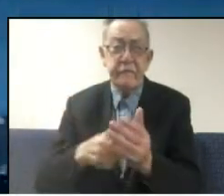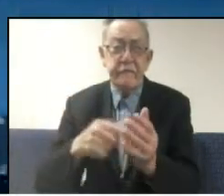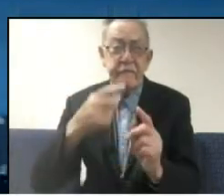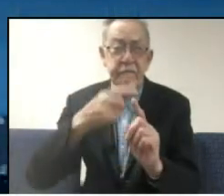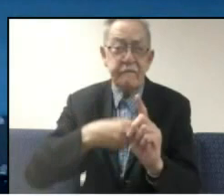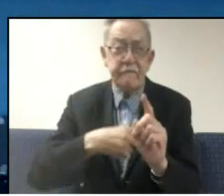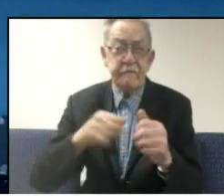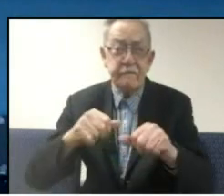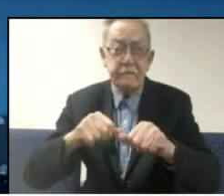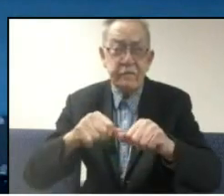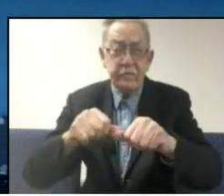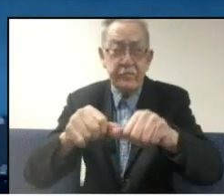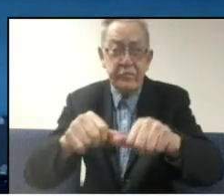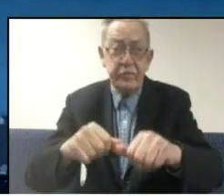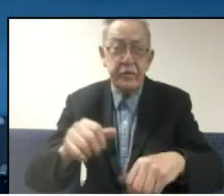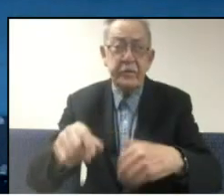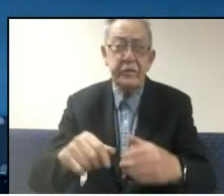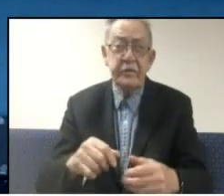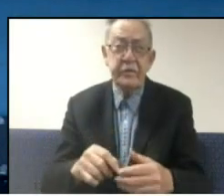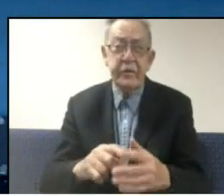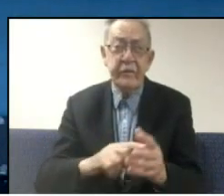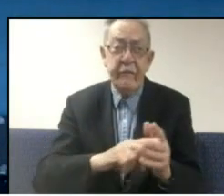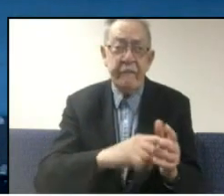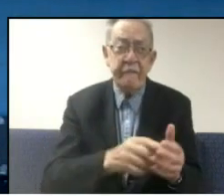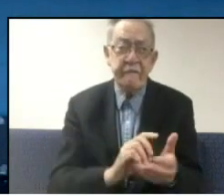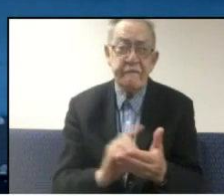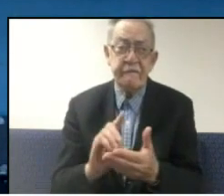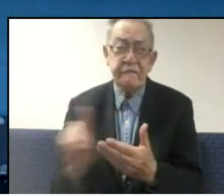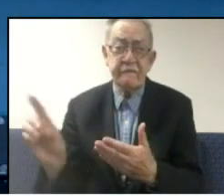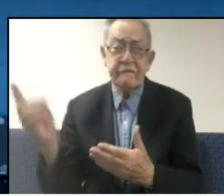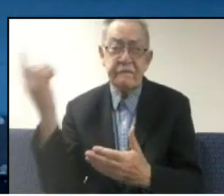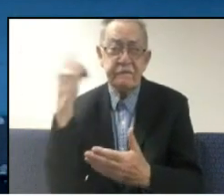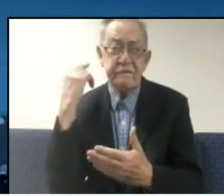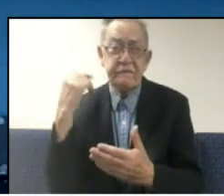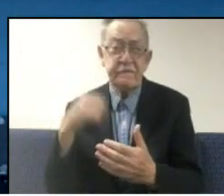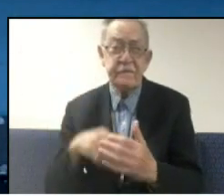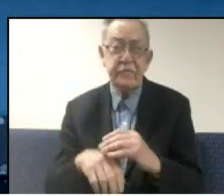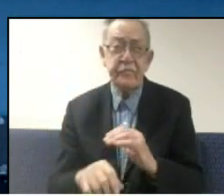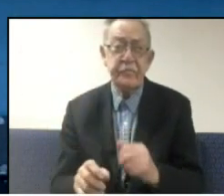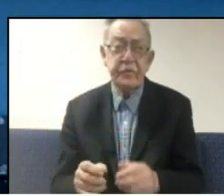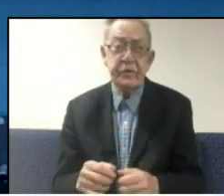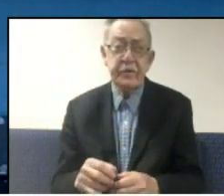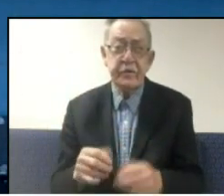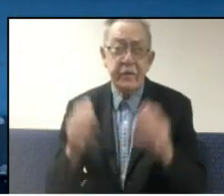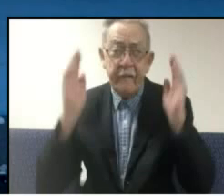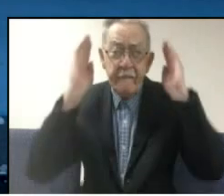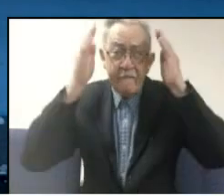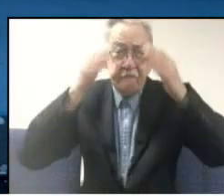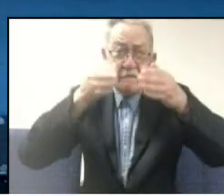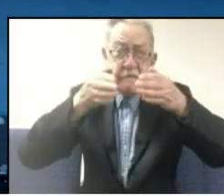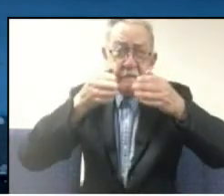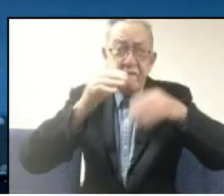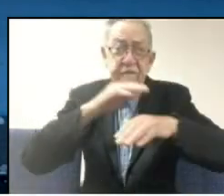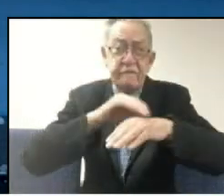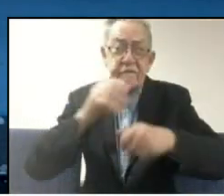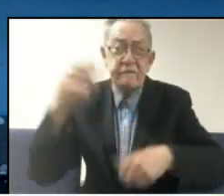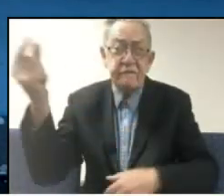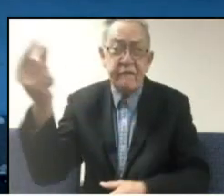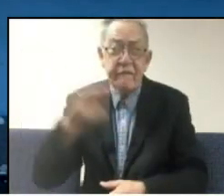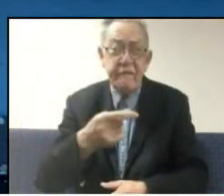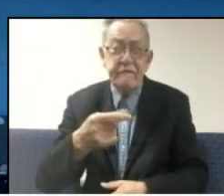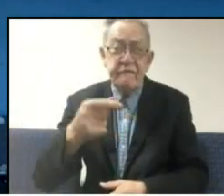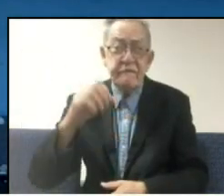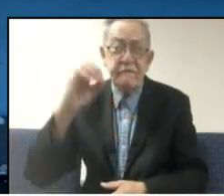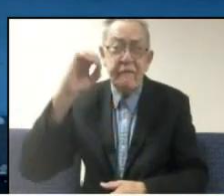last week, so we're still at the very beginning of our venture through there. And we are focusing on the grace of God